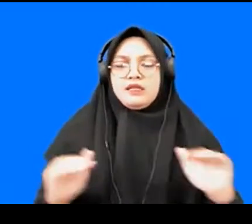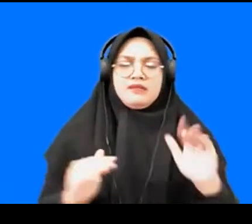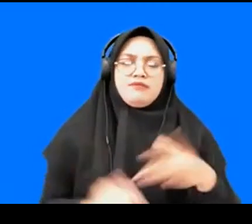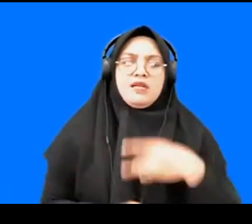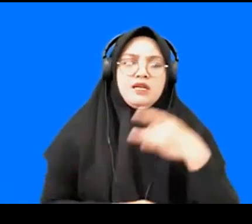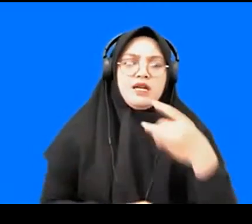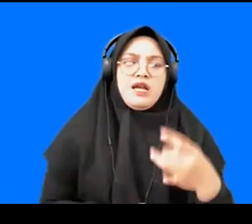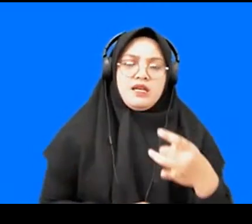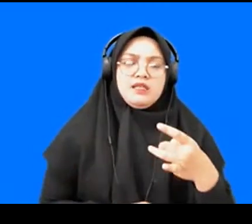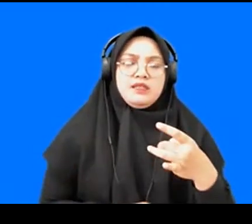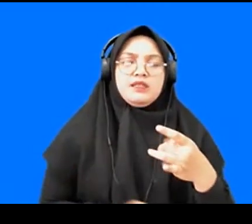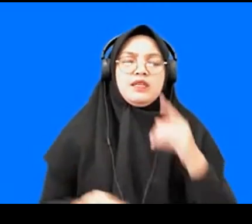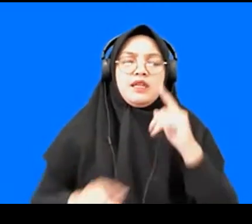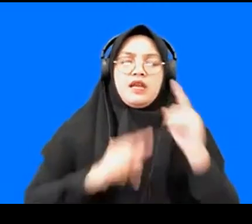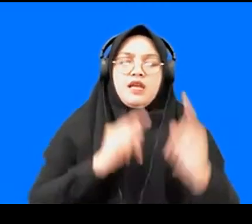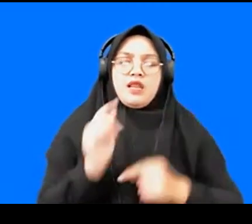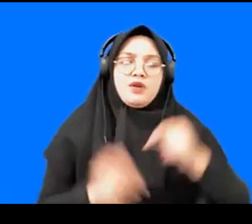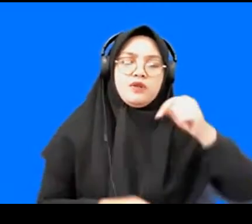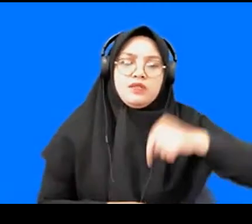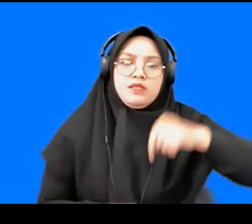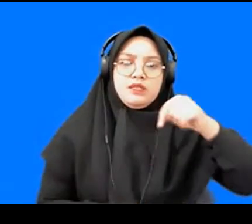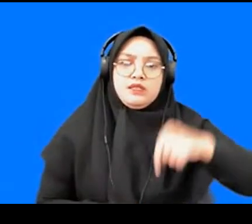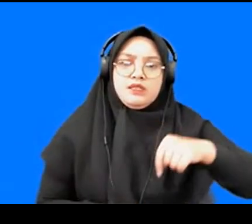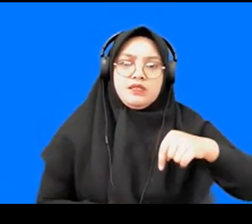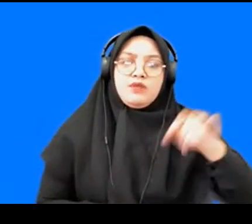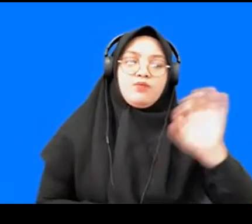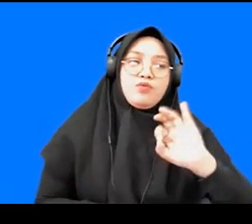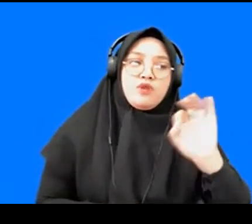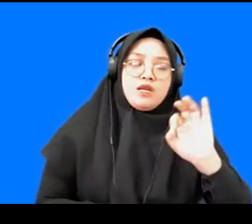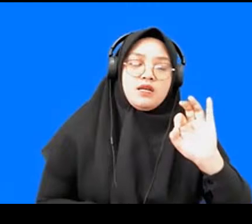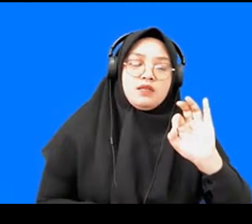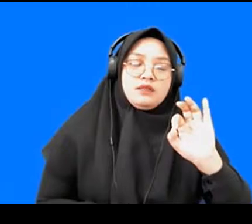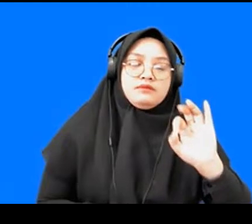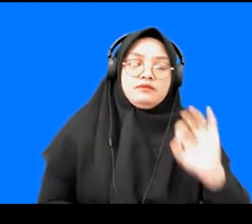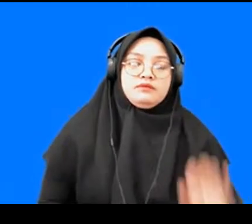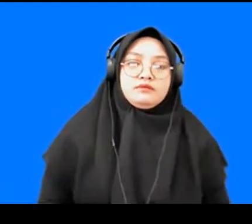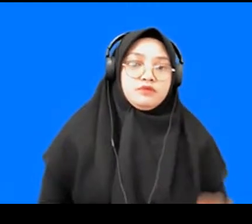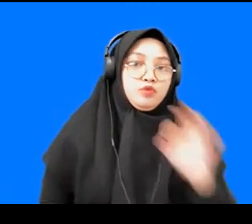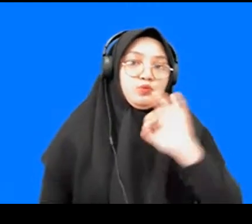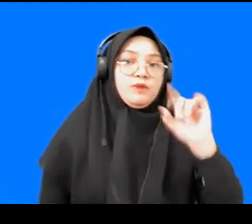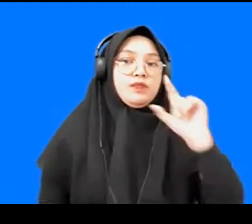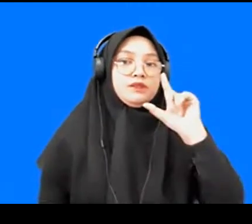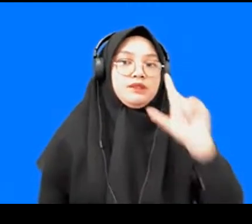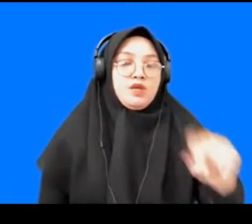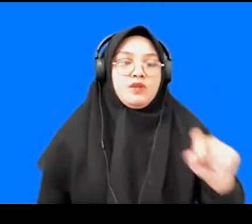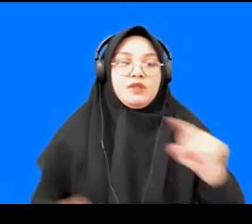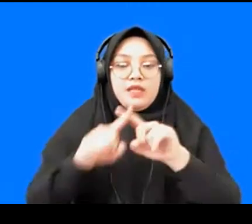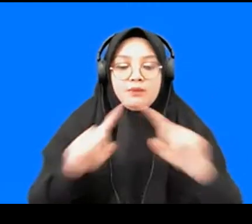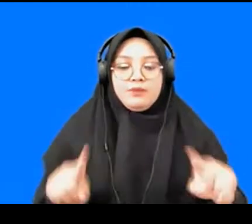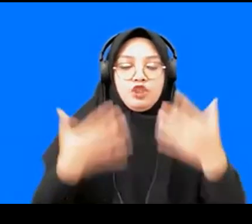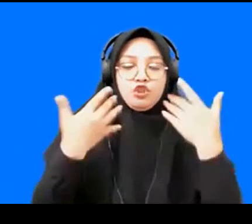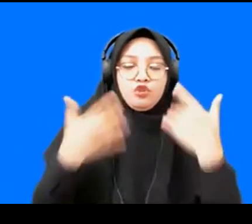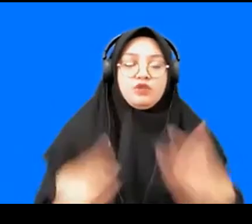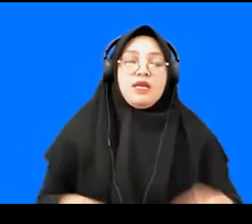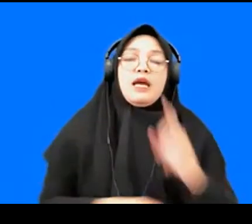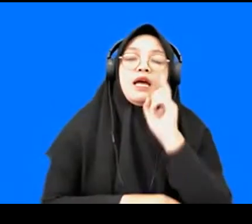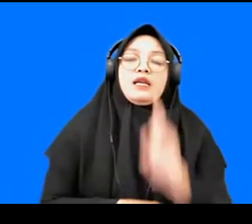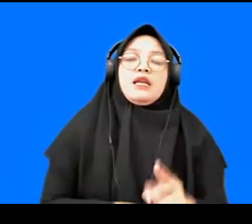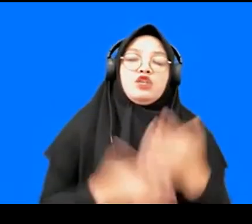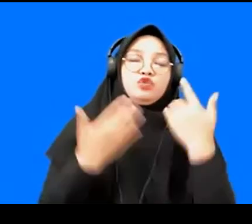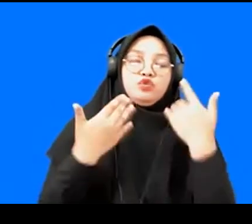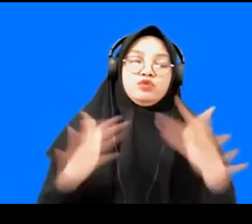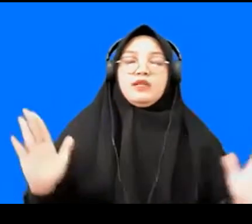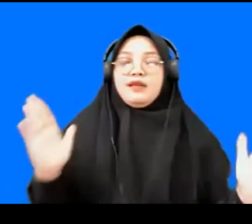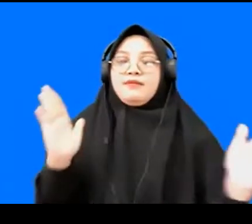an alienated issue. It's something that's been there. It's embedded in so many cultural, religious, even we hear from